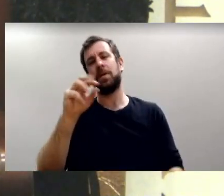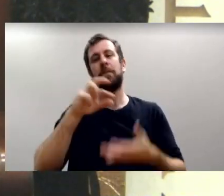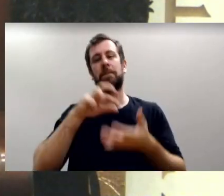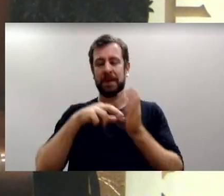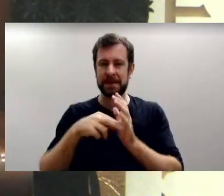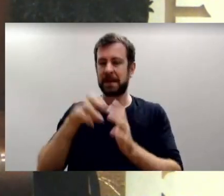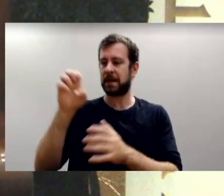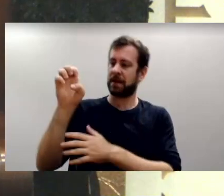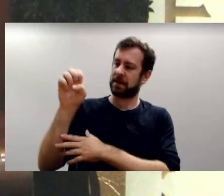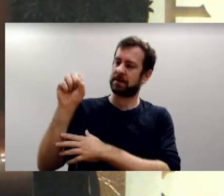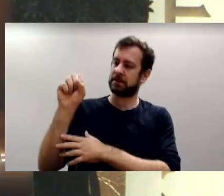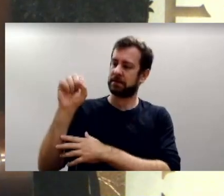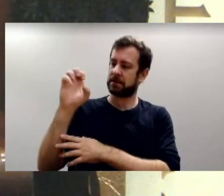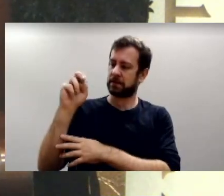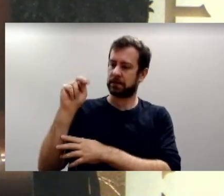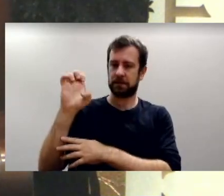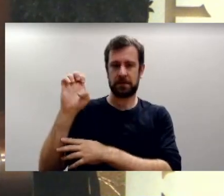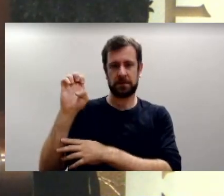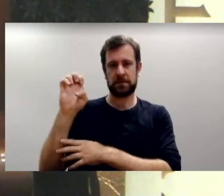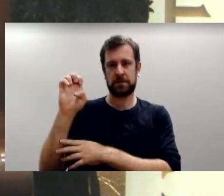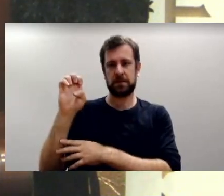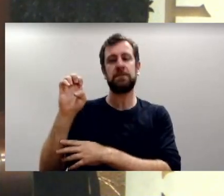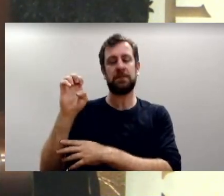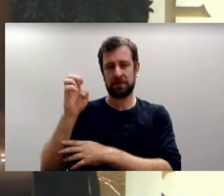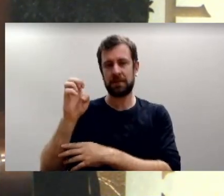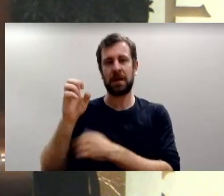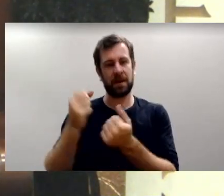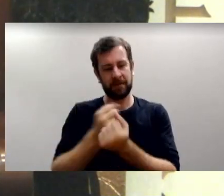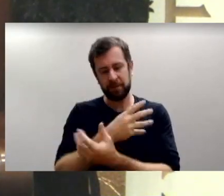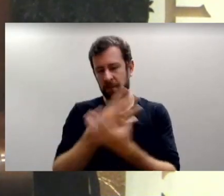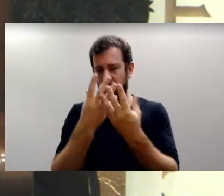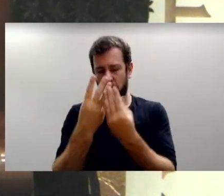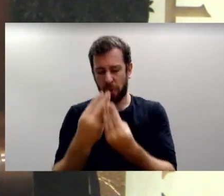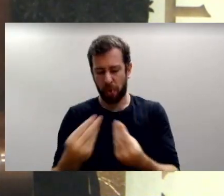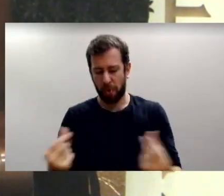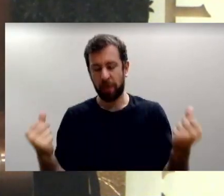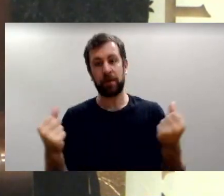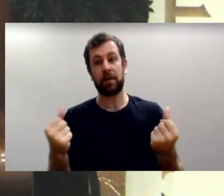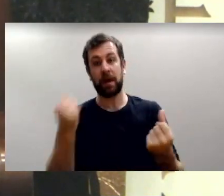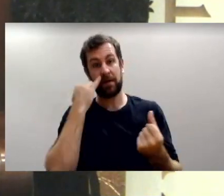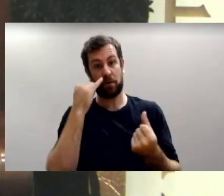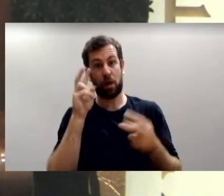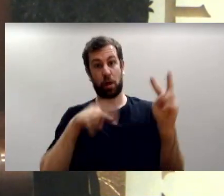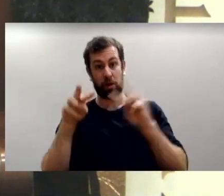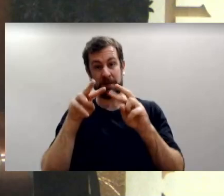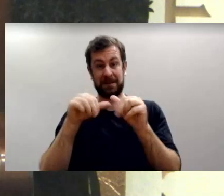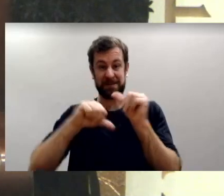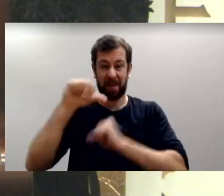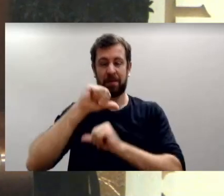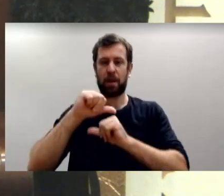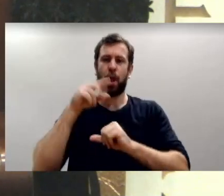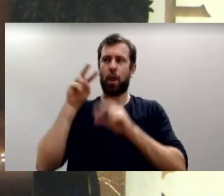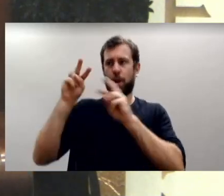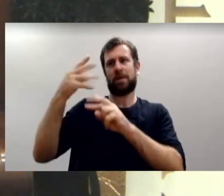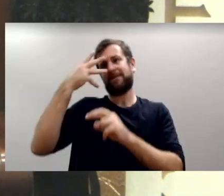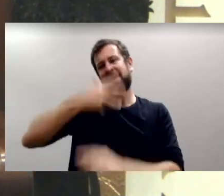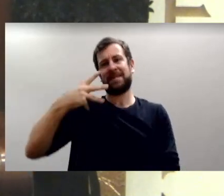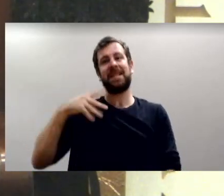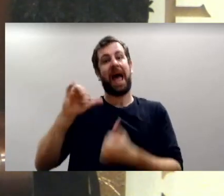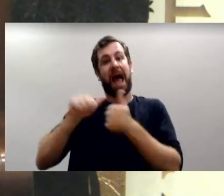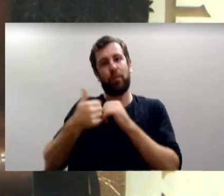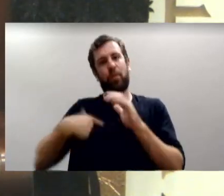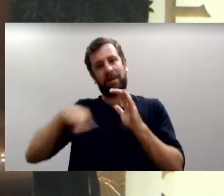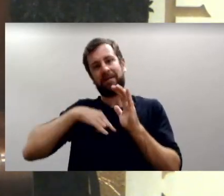the zat of Allah subhanahu wa ta'ala. When you look at one another, we look at the face. This is how we identify one